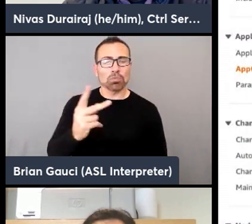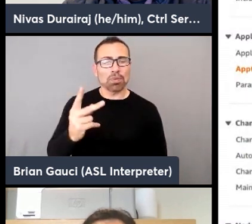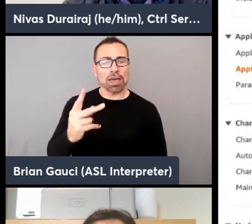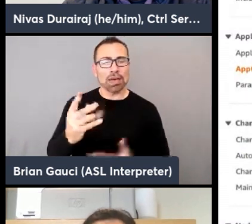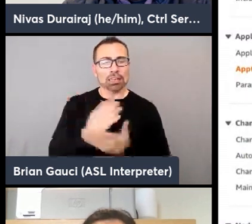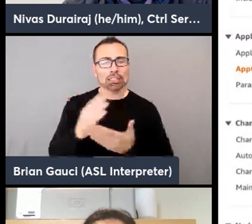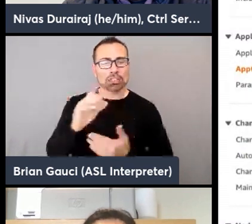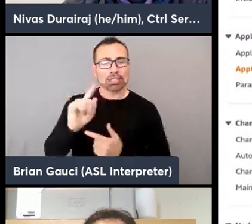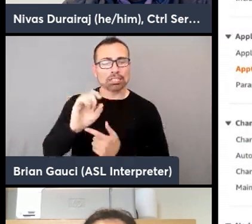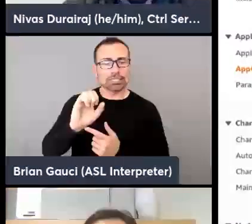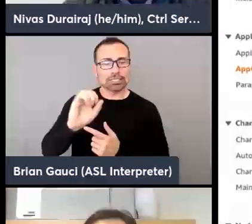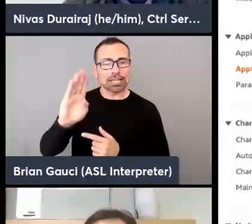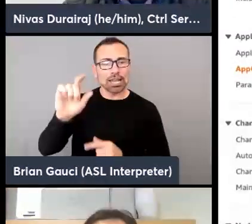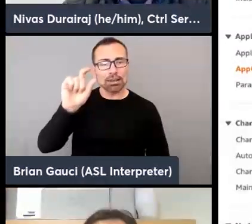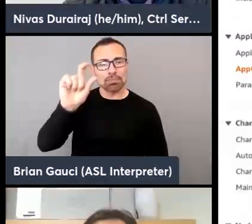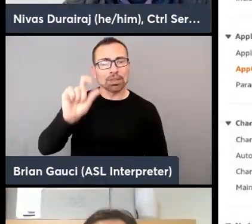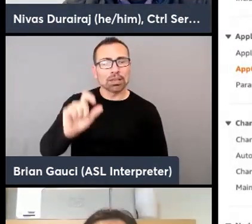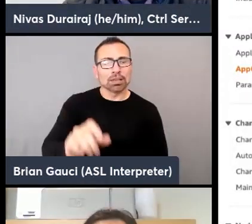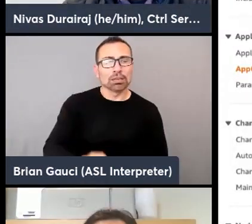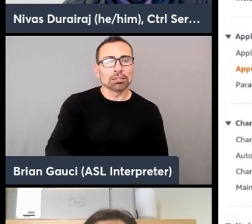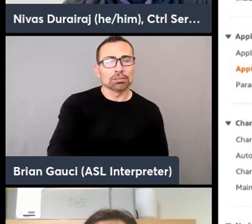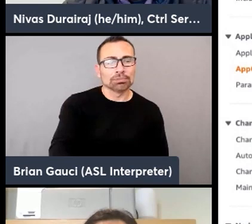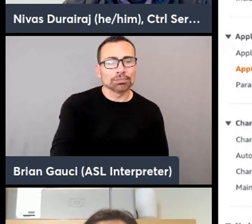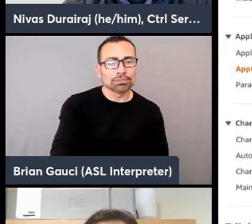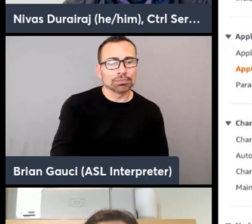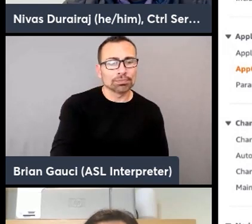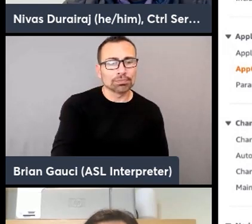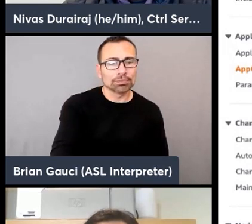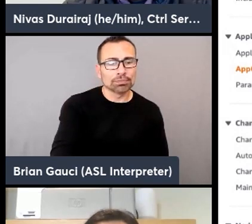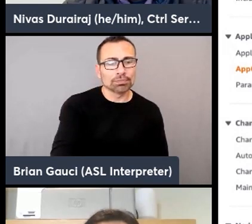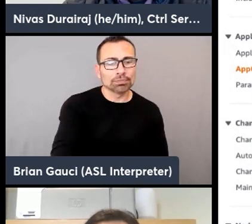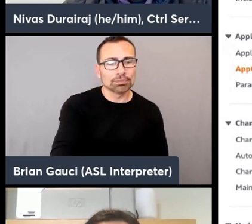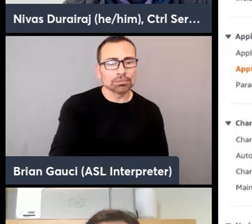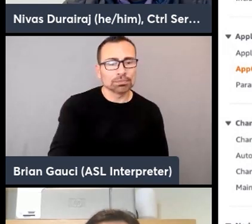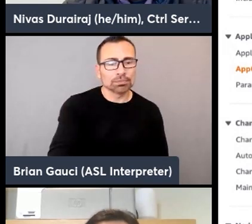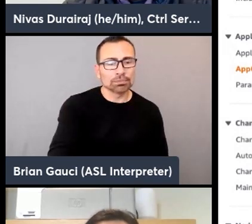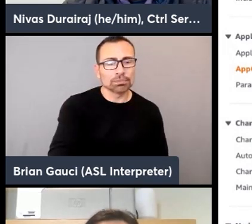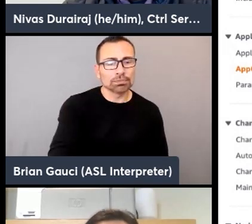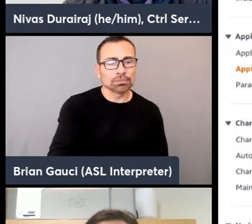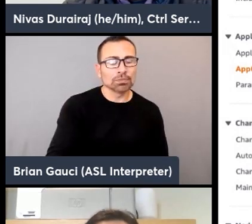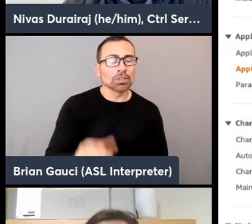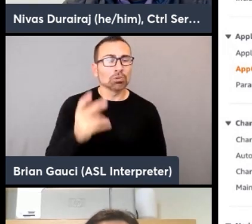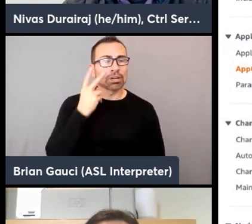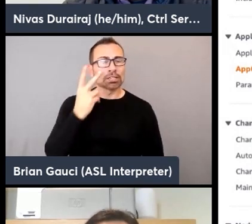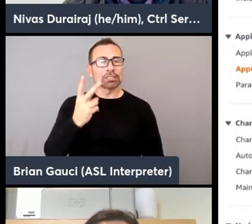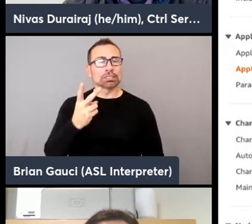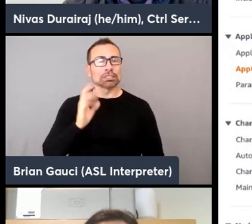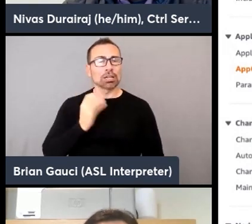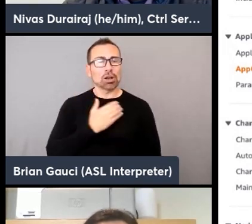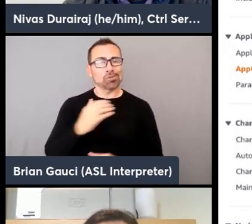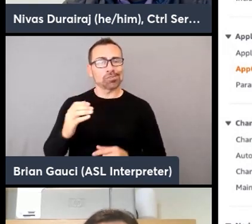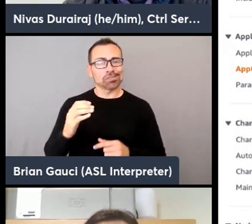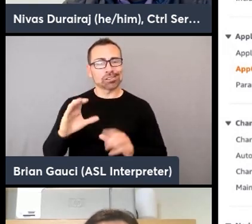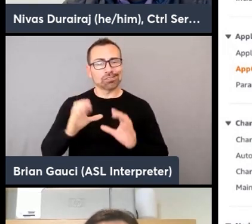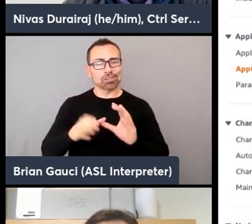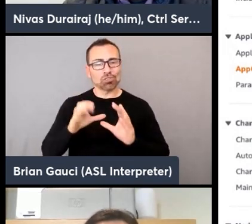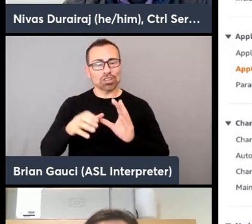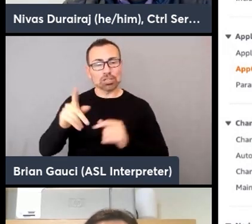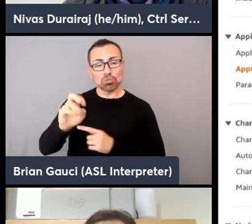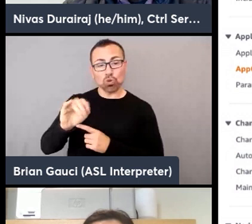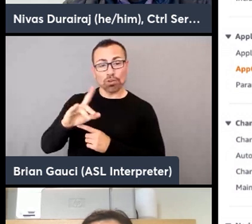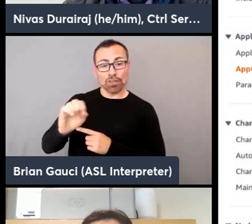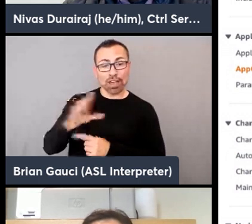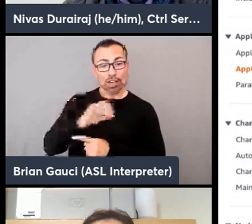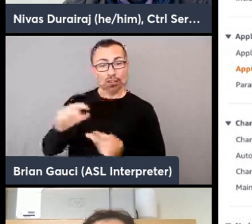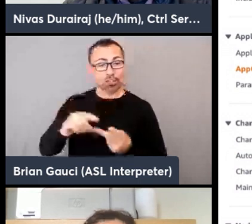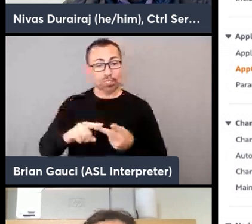to our configuration profiles and feature flags. And you can see that this one is called secret. So let's say that